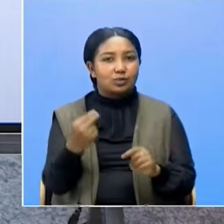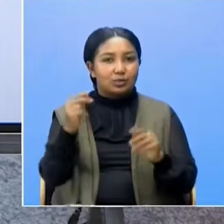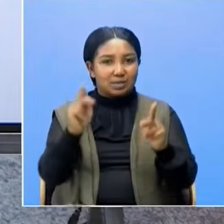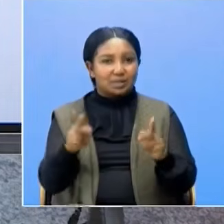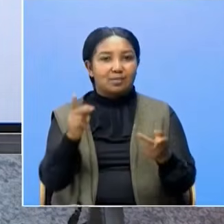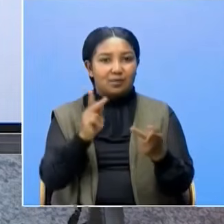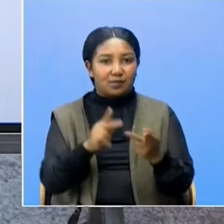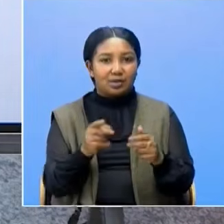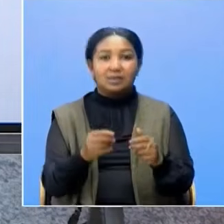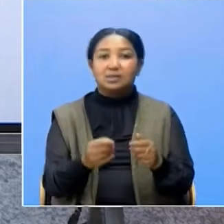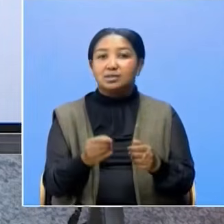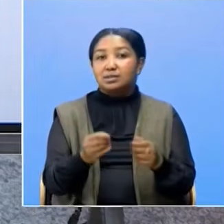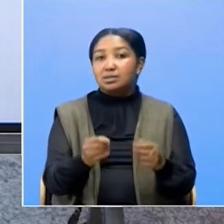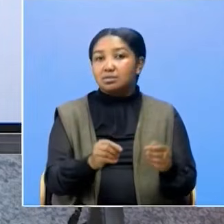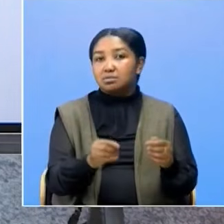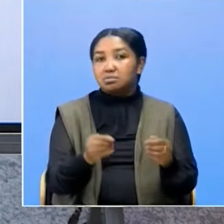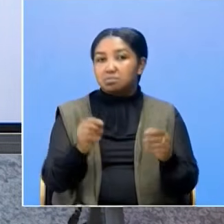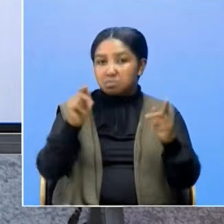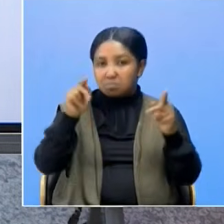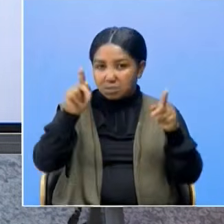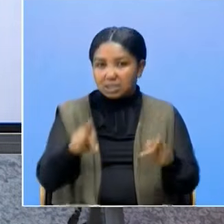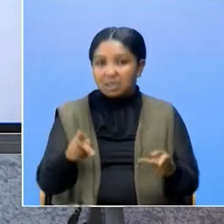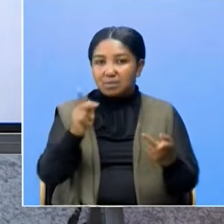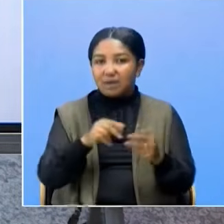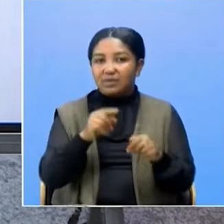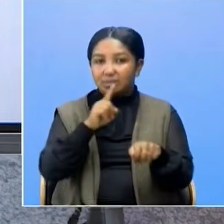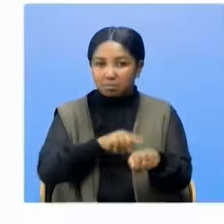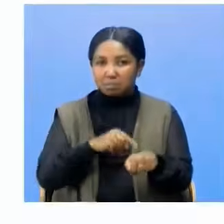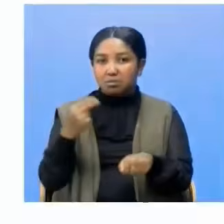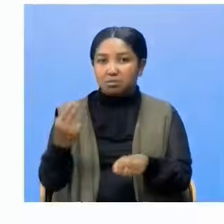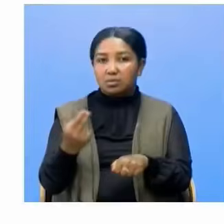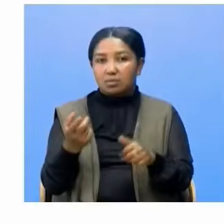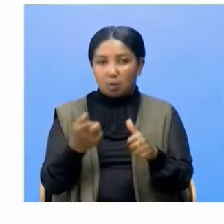first common use of the present perfect is 1,